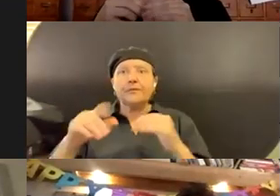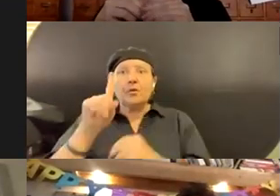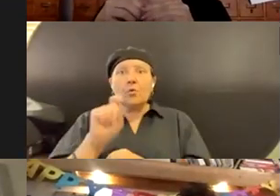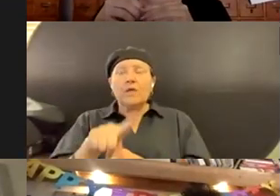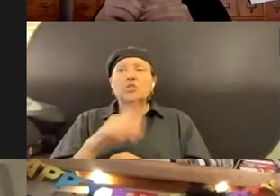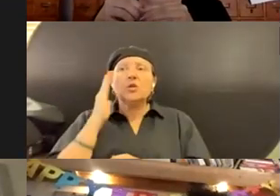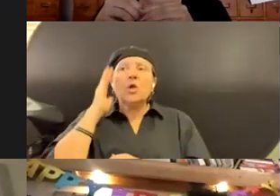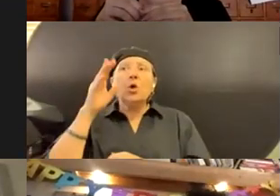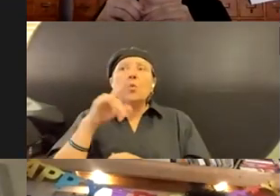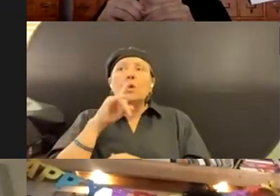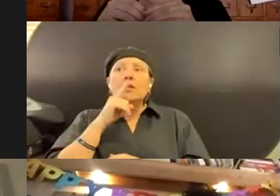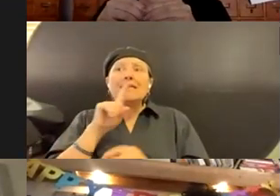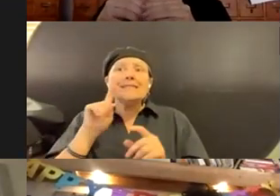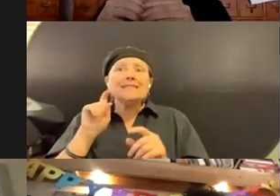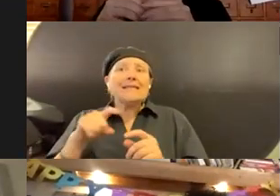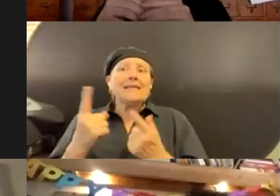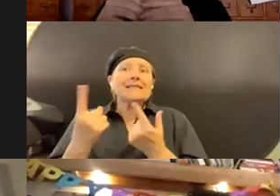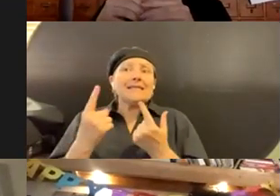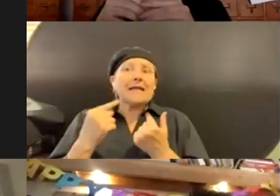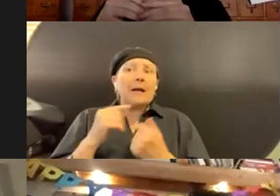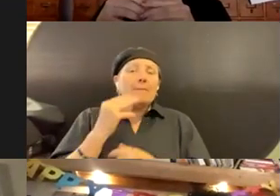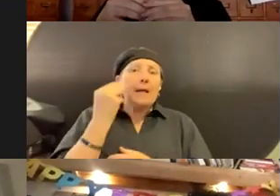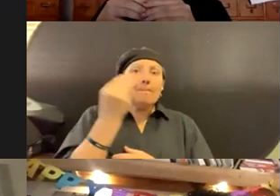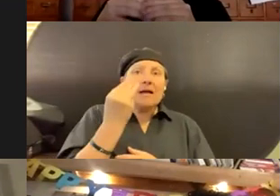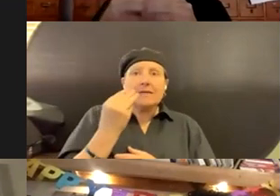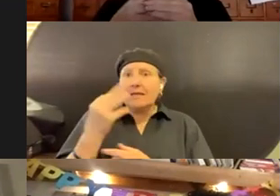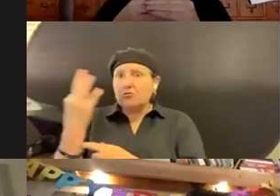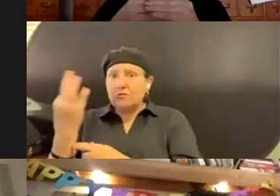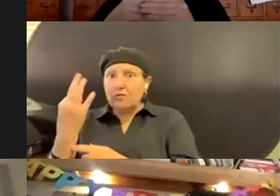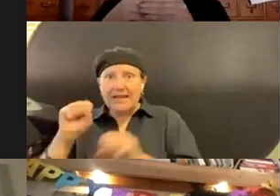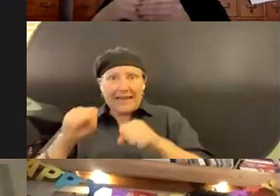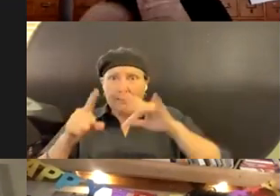need to attend Monday through Friday? Can days be skipped?